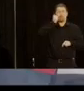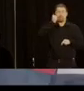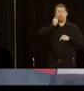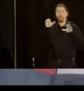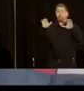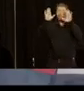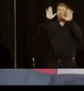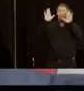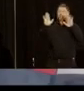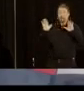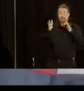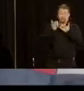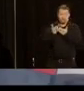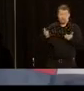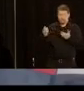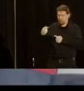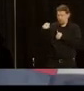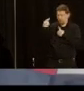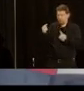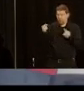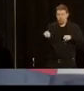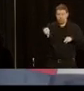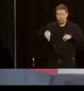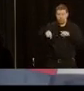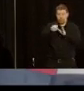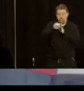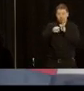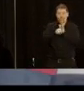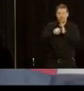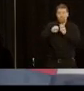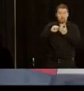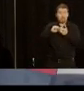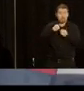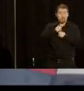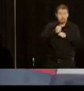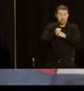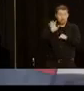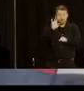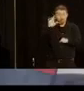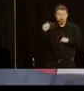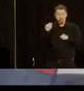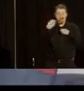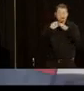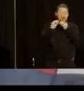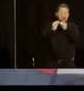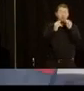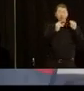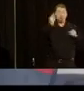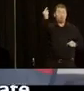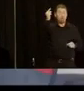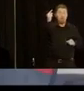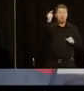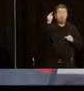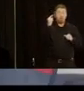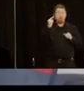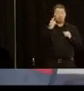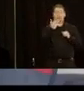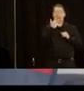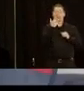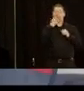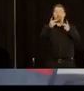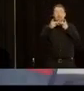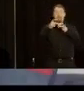wonderful things that have been done in this state to make it the #1 destination in the world and the freest state in the